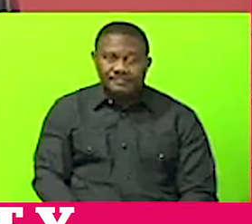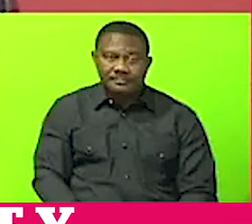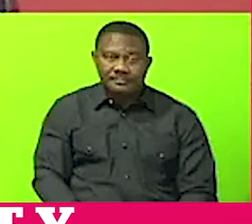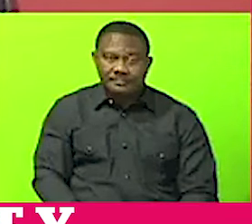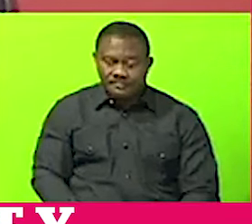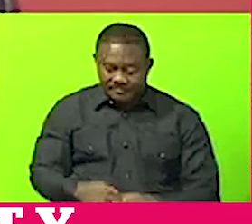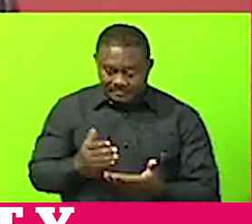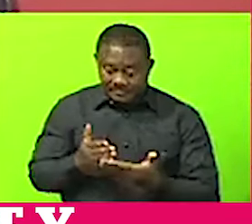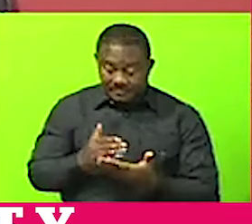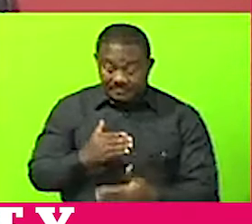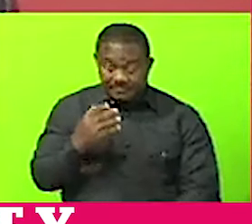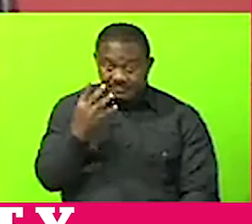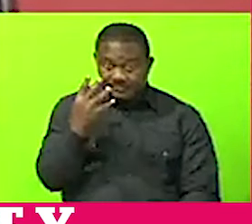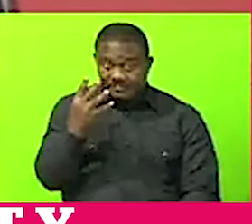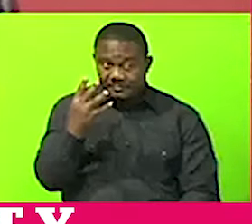page